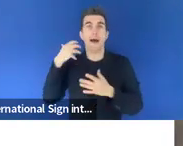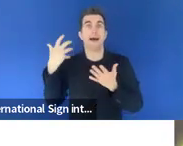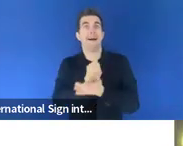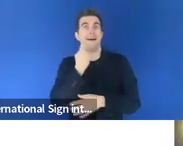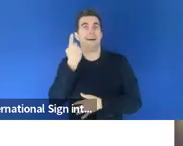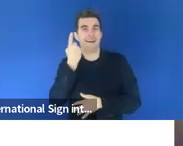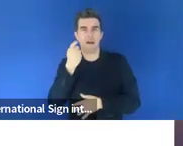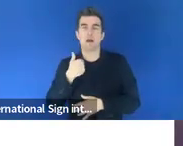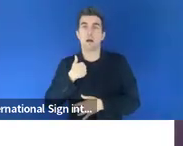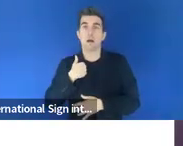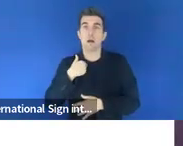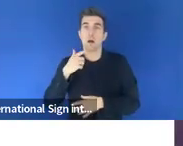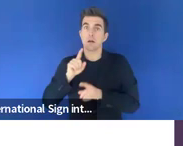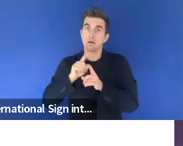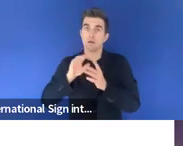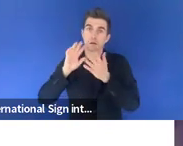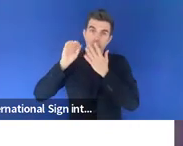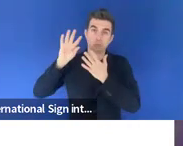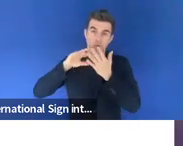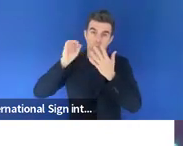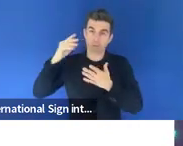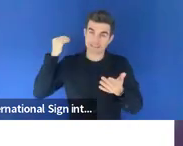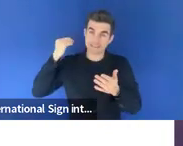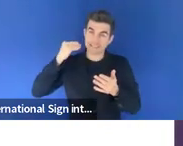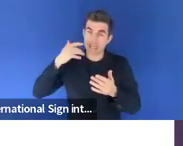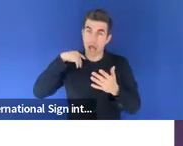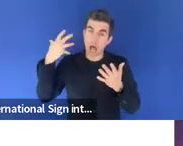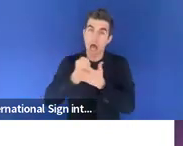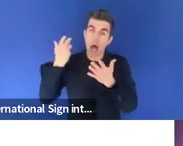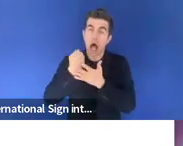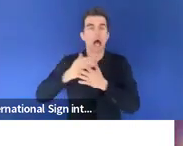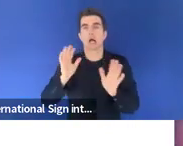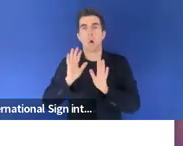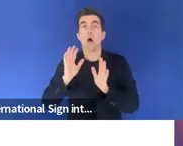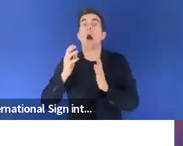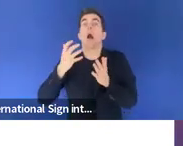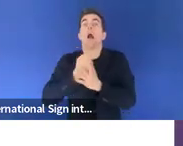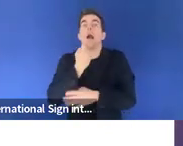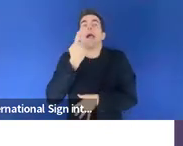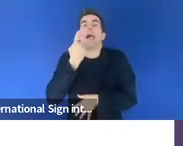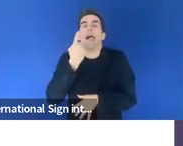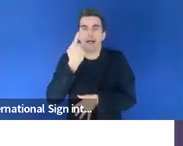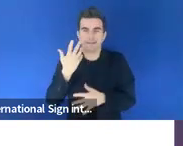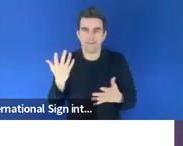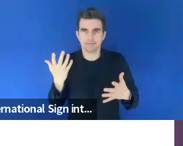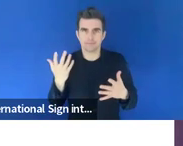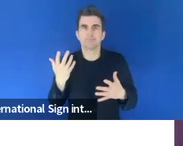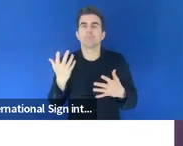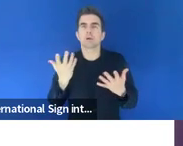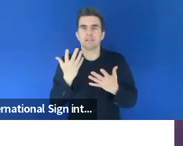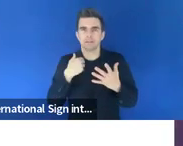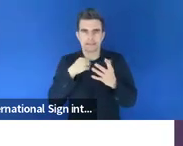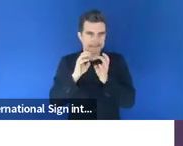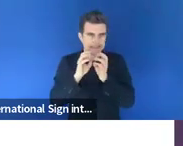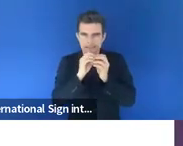for a program that I developed on universal design. And so it's a really great opportunity to have your work featured to a